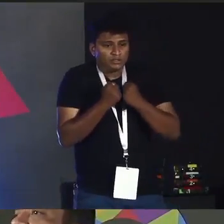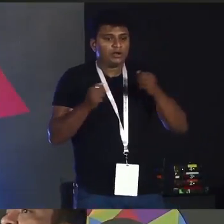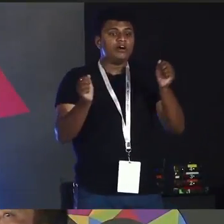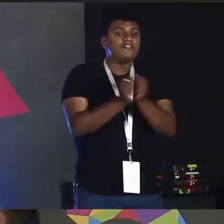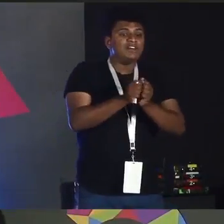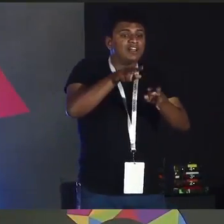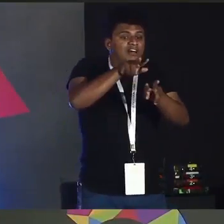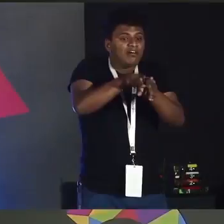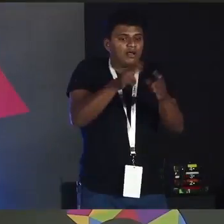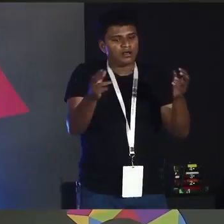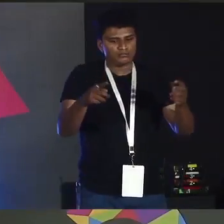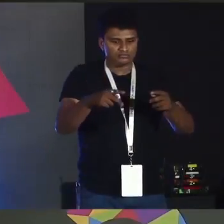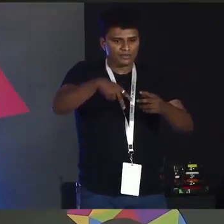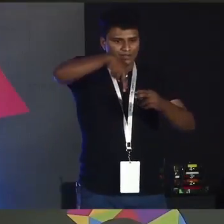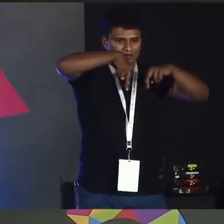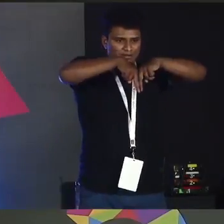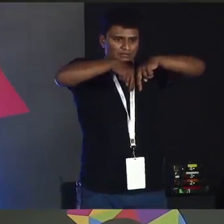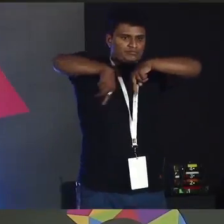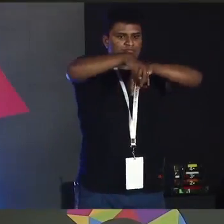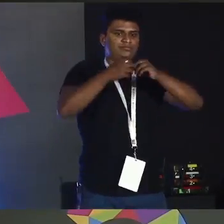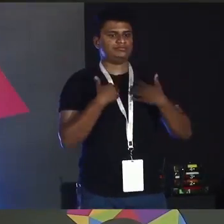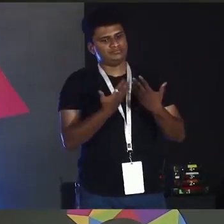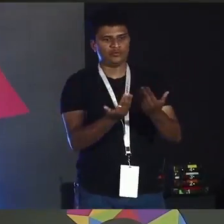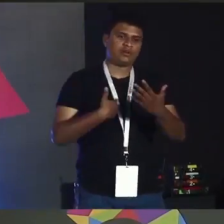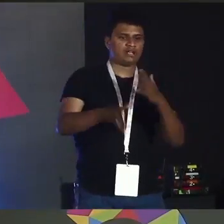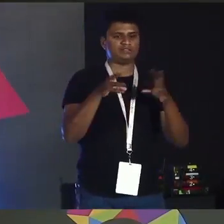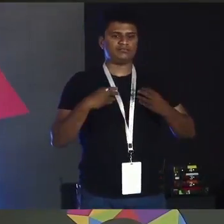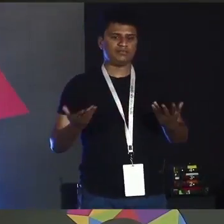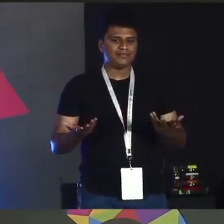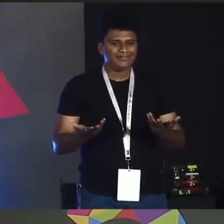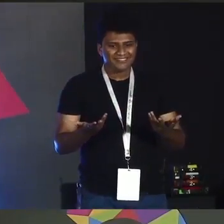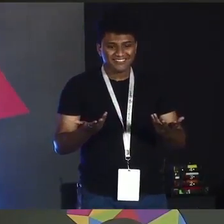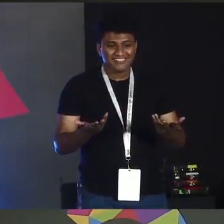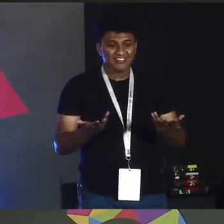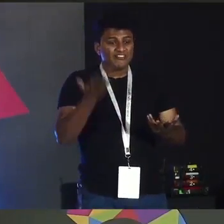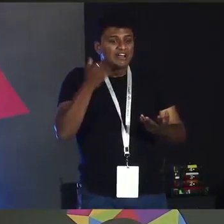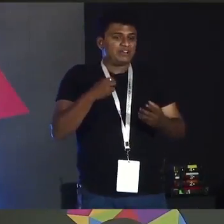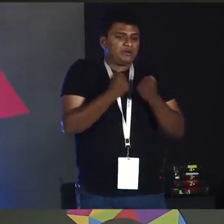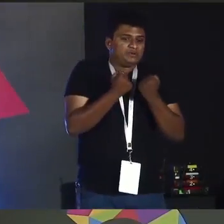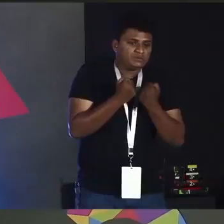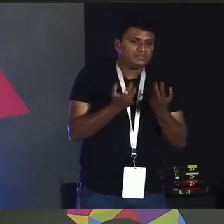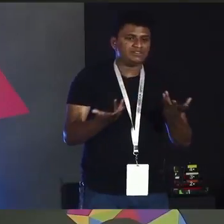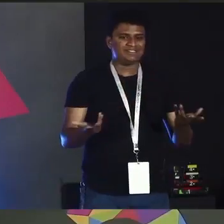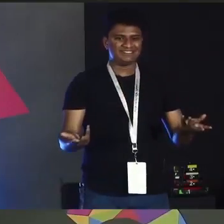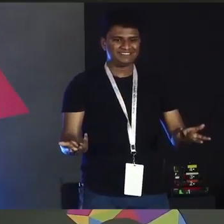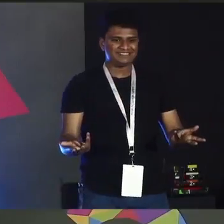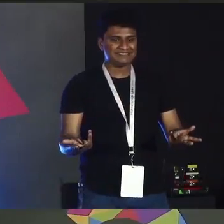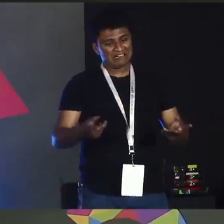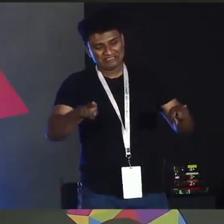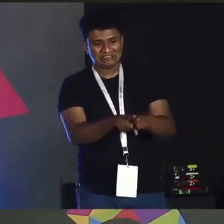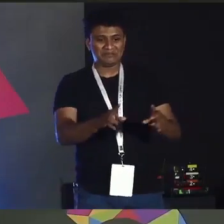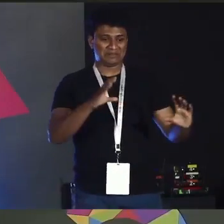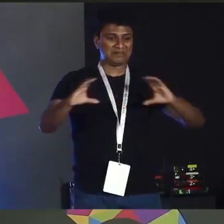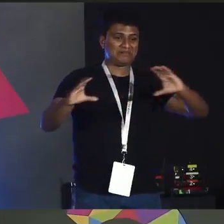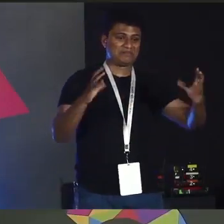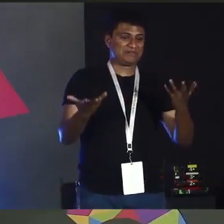lash tang nahi karti, lash karvat nahi badalti. When I feel cold, I hug the dead body and sleep. It does not trouble me, it does not turn around. A